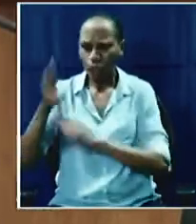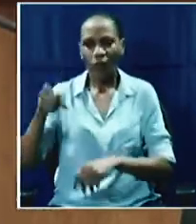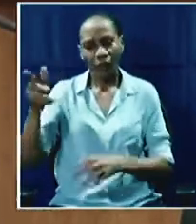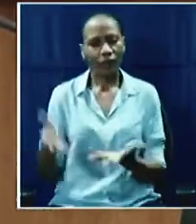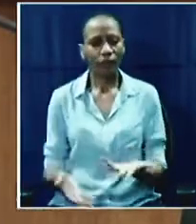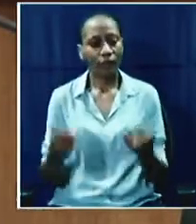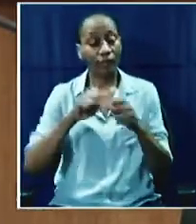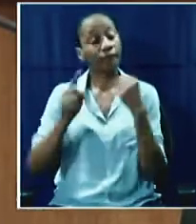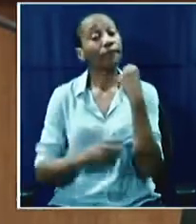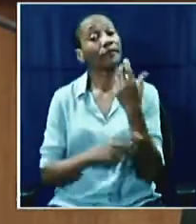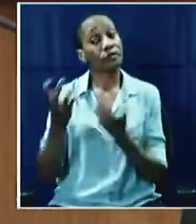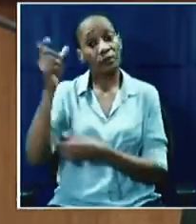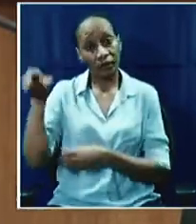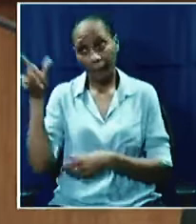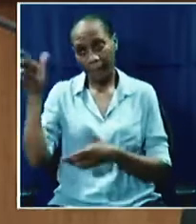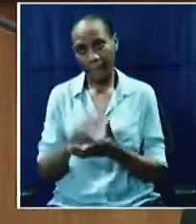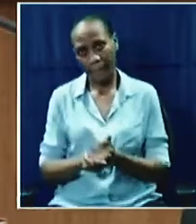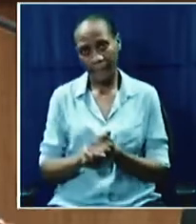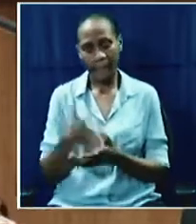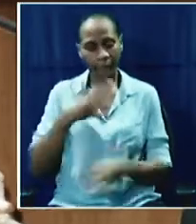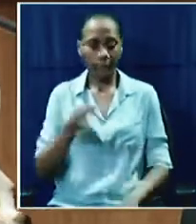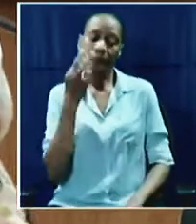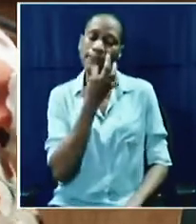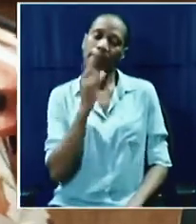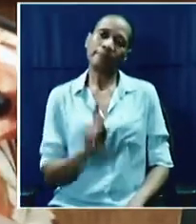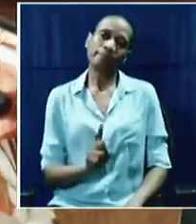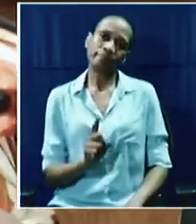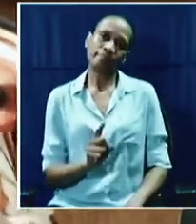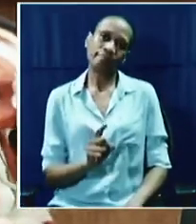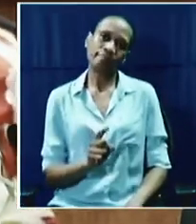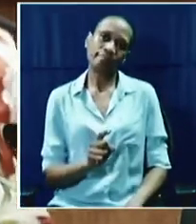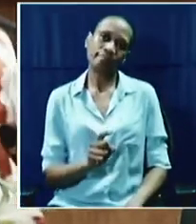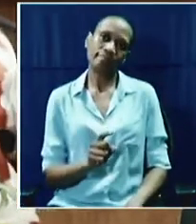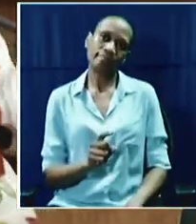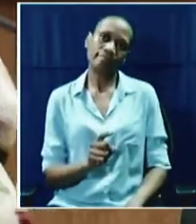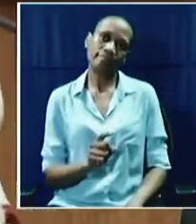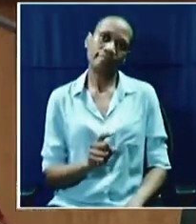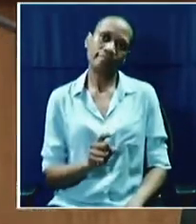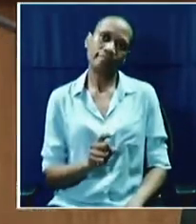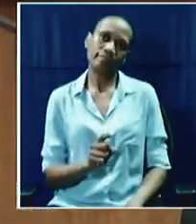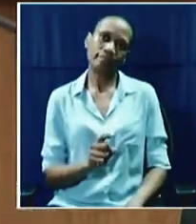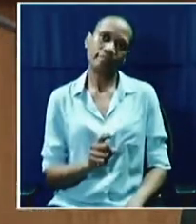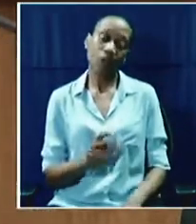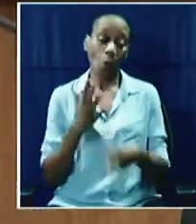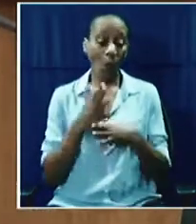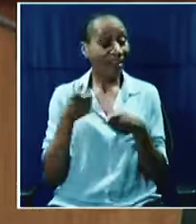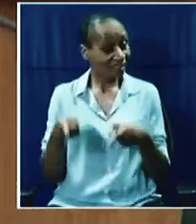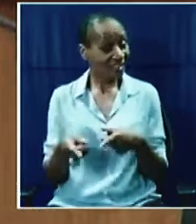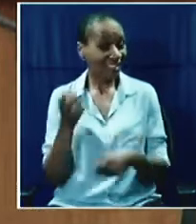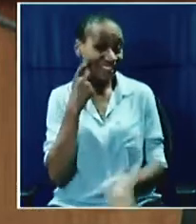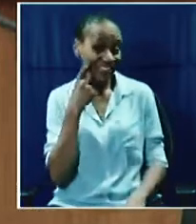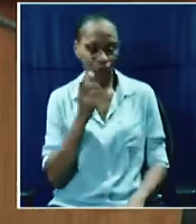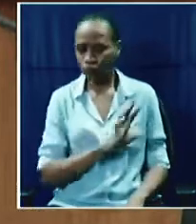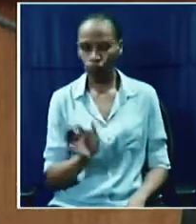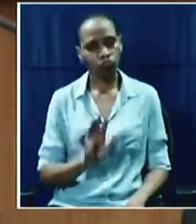Madam Speaker, I want to say that this is going to be a marathon, not a sprint.